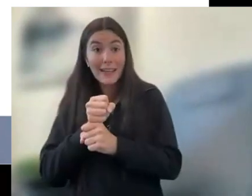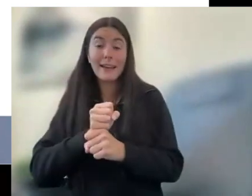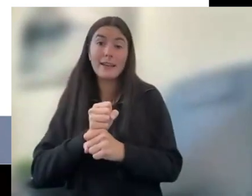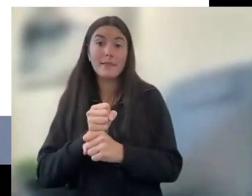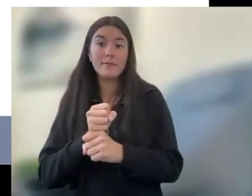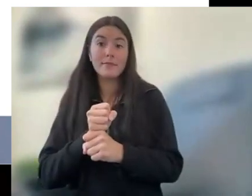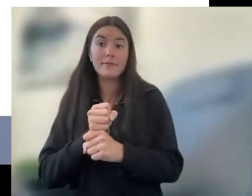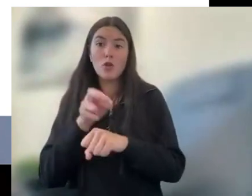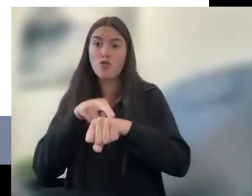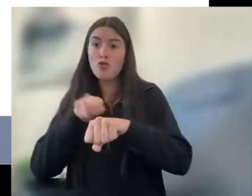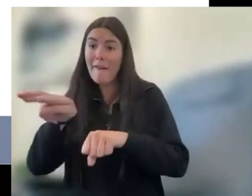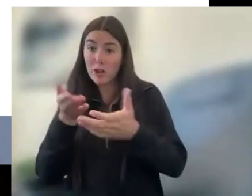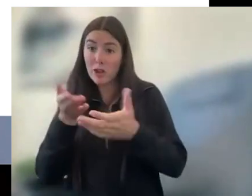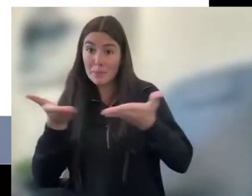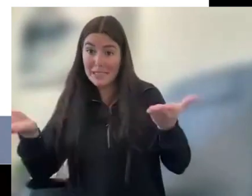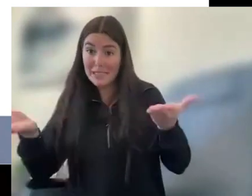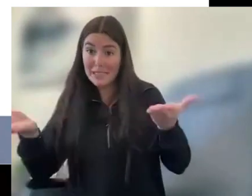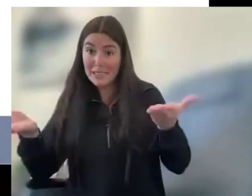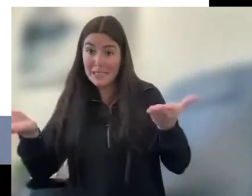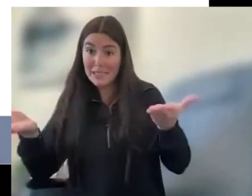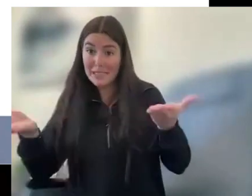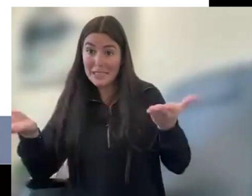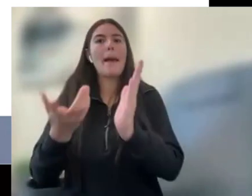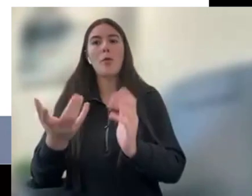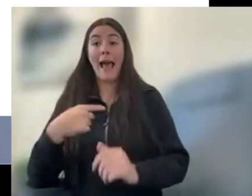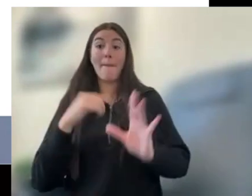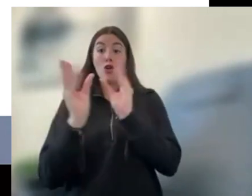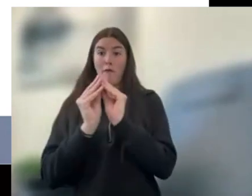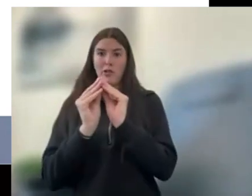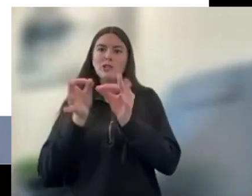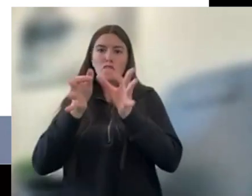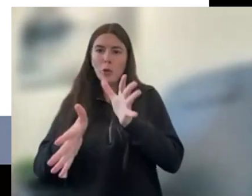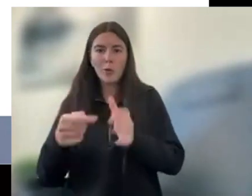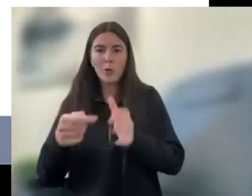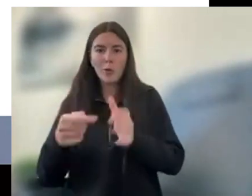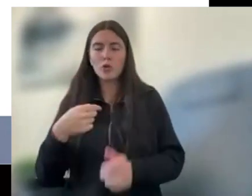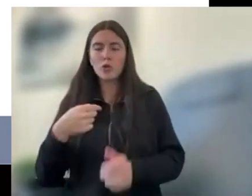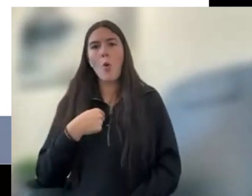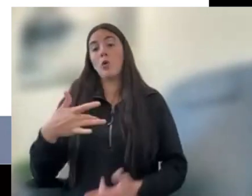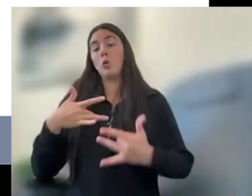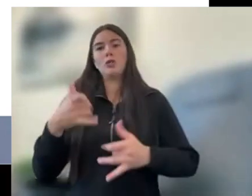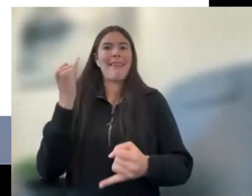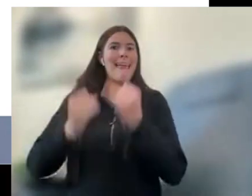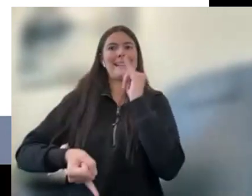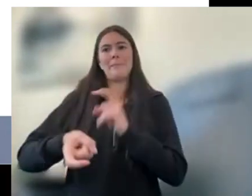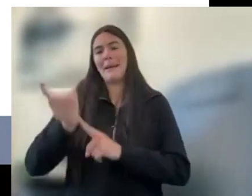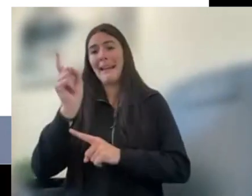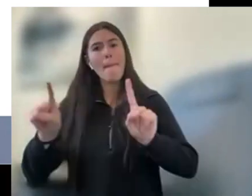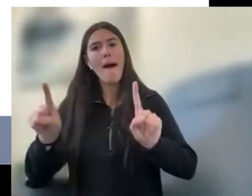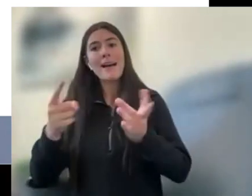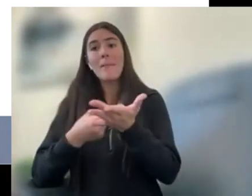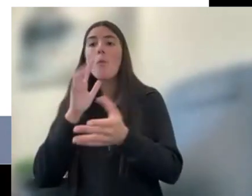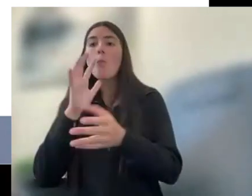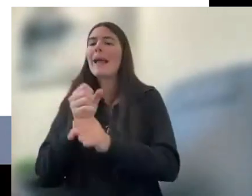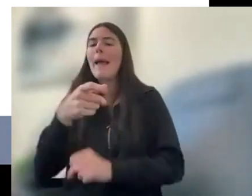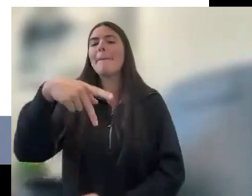reference materials? For example, I'm a conference interpreter, so I will usually, sometimes last minute, but I usually get PDFs,